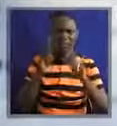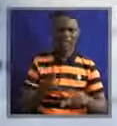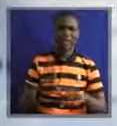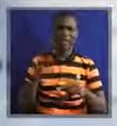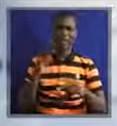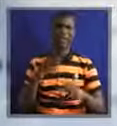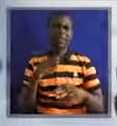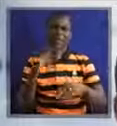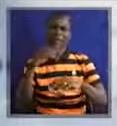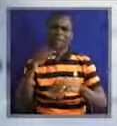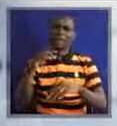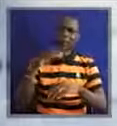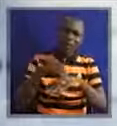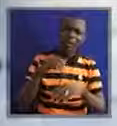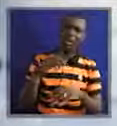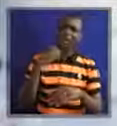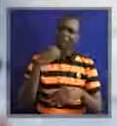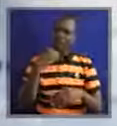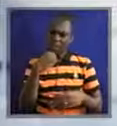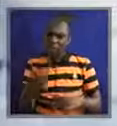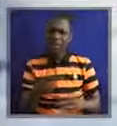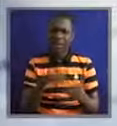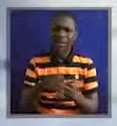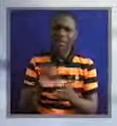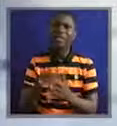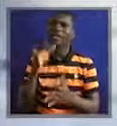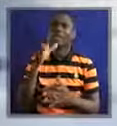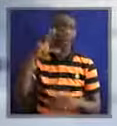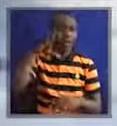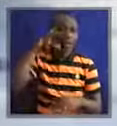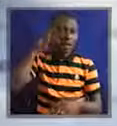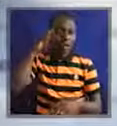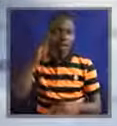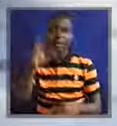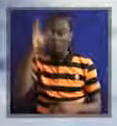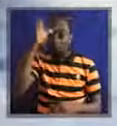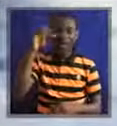can't wait till I know. Say, the motion will TV is only idea, and I'm a mere bayfo, oh, papa bayfo,